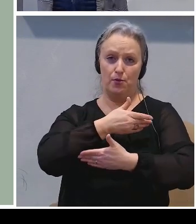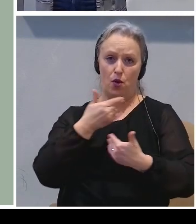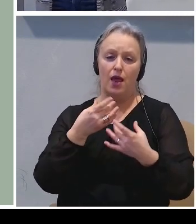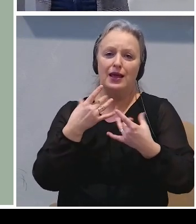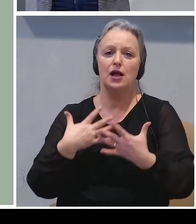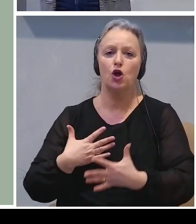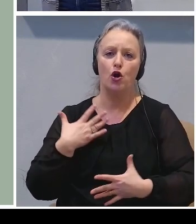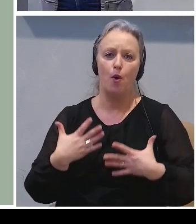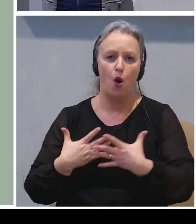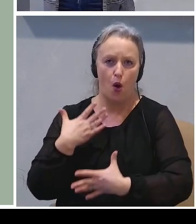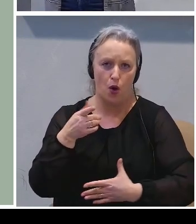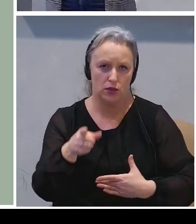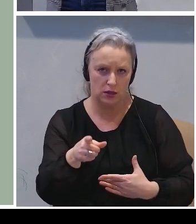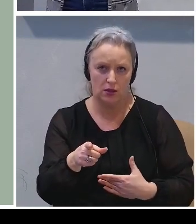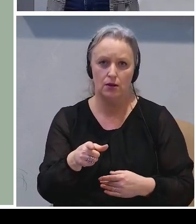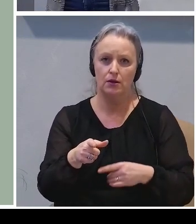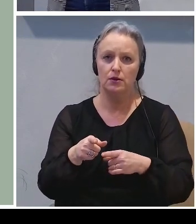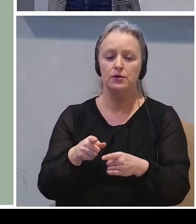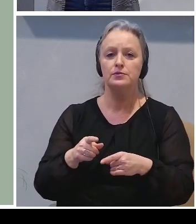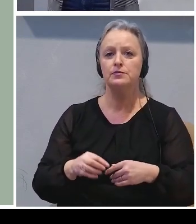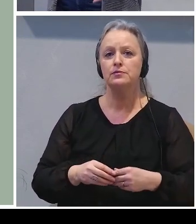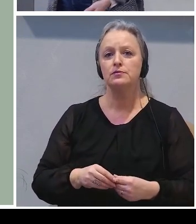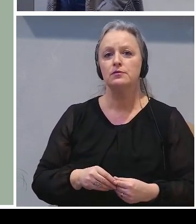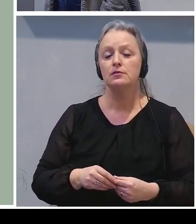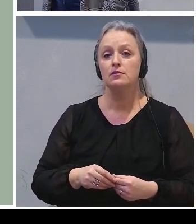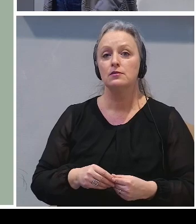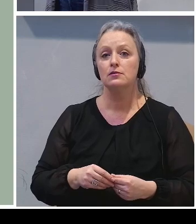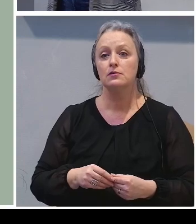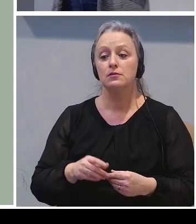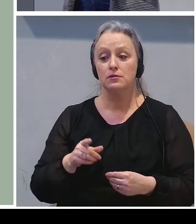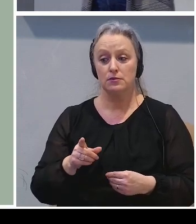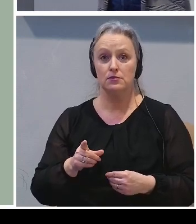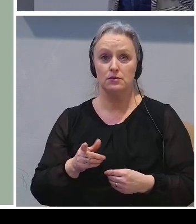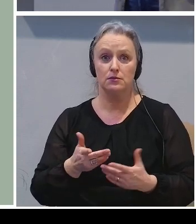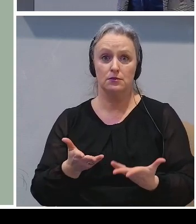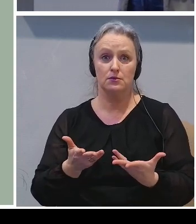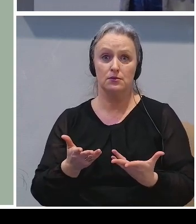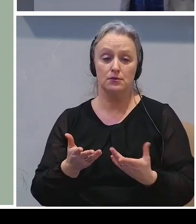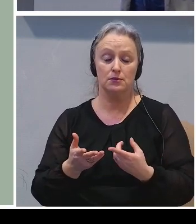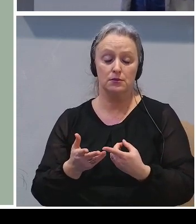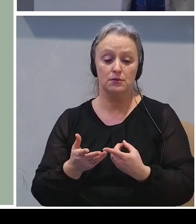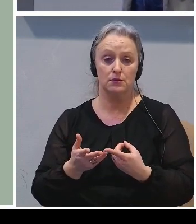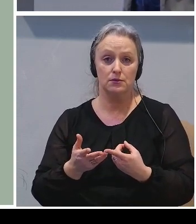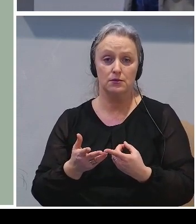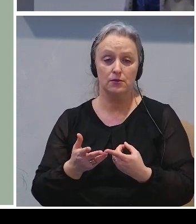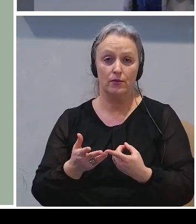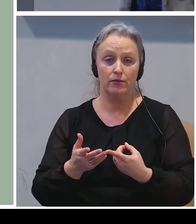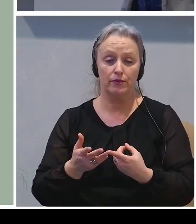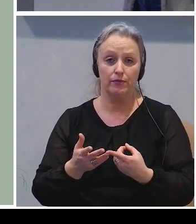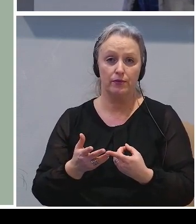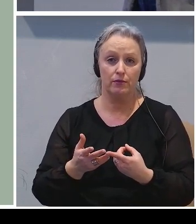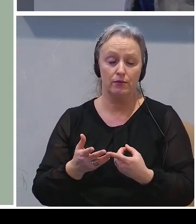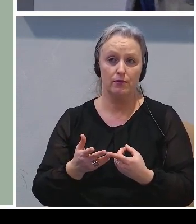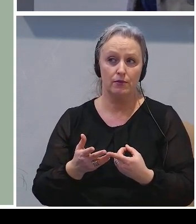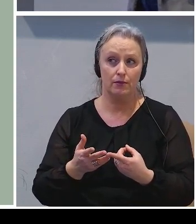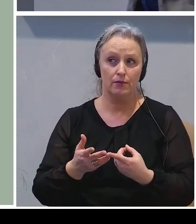are never going to invest in comparing two different procedures. In this case, is endoscopic versus laparoscopic myotomy, also